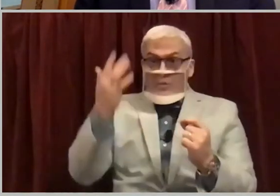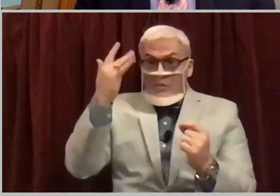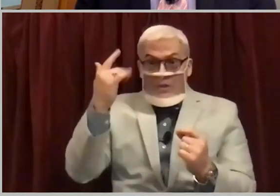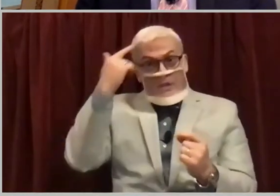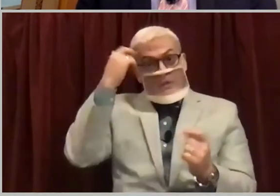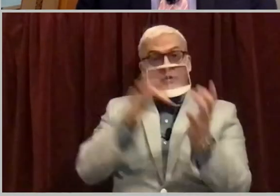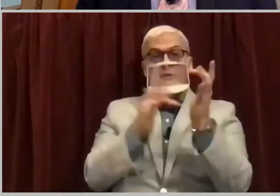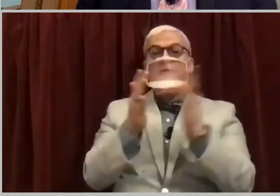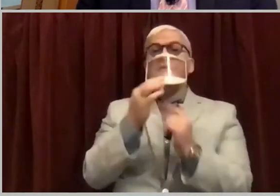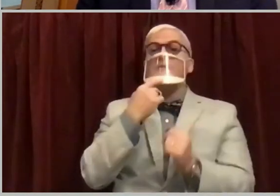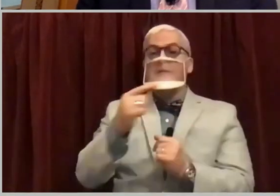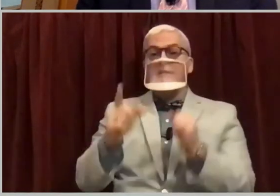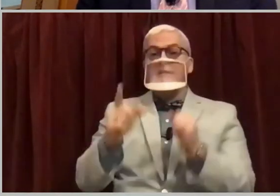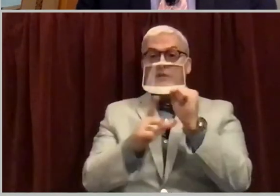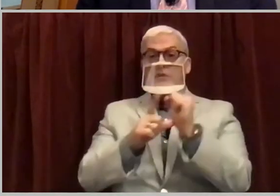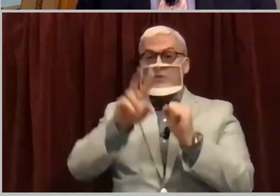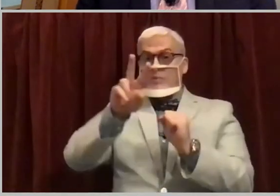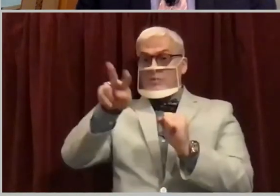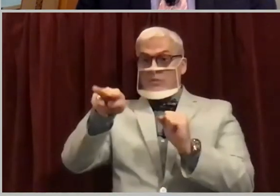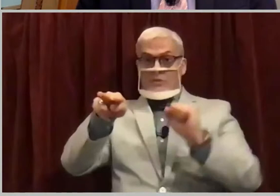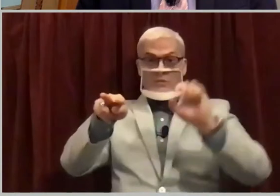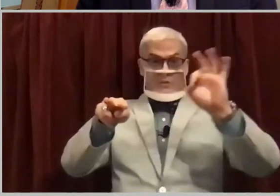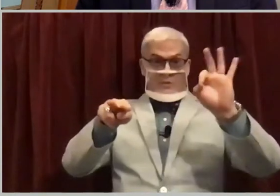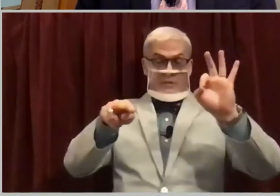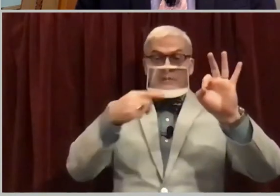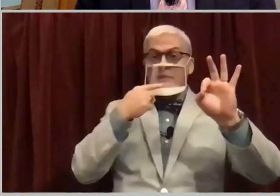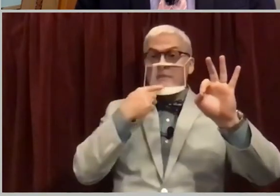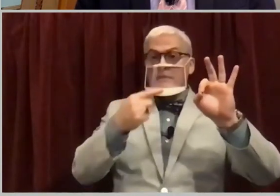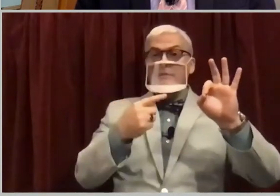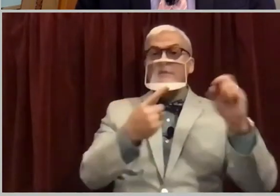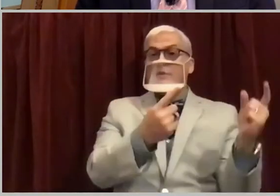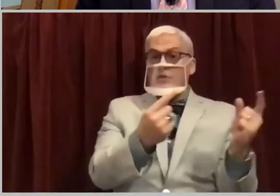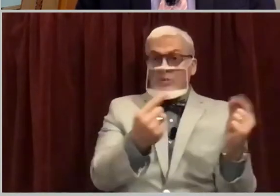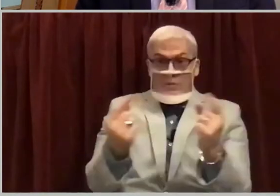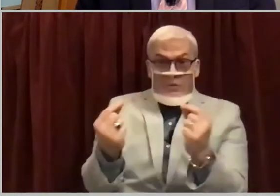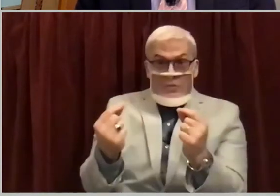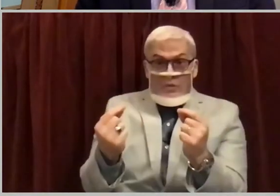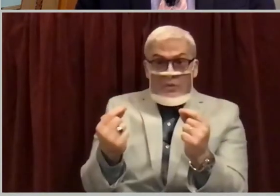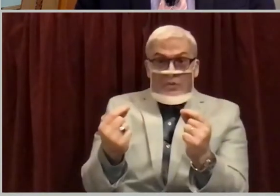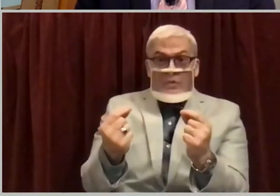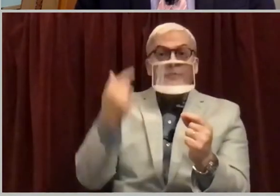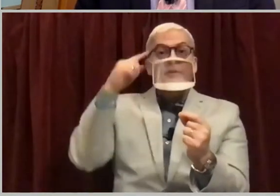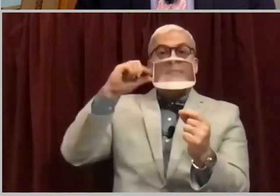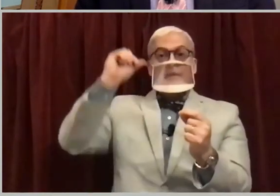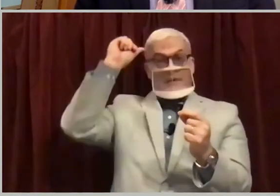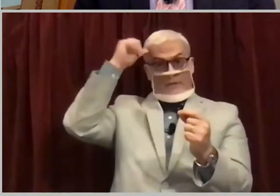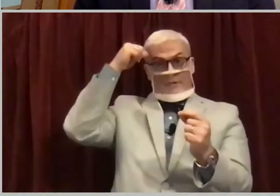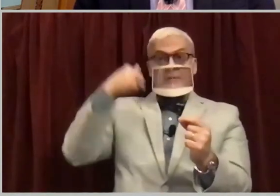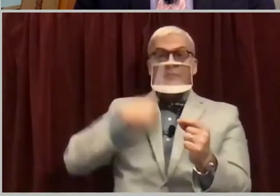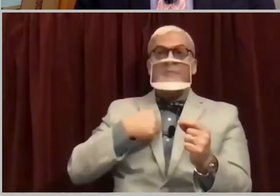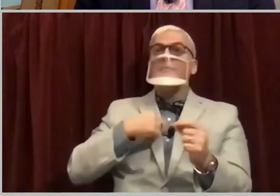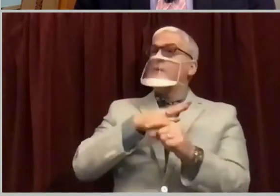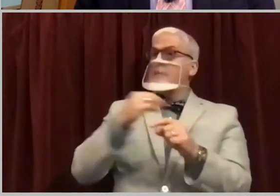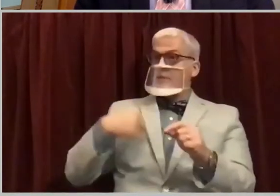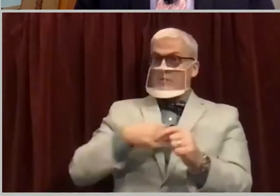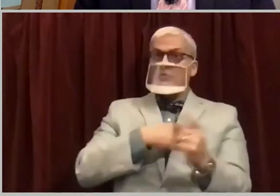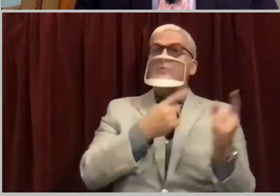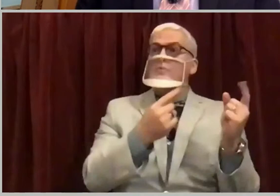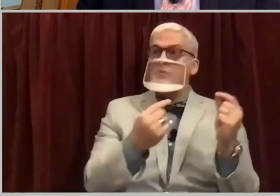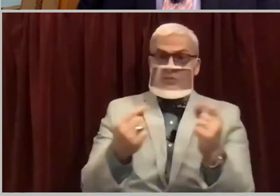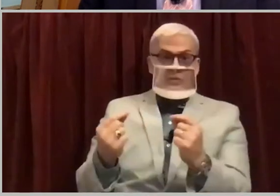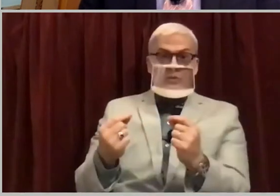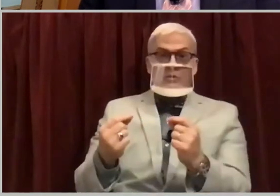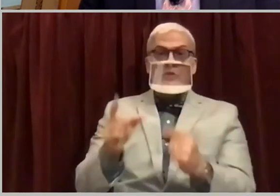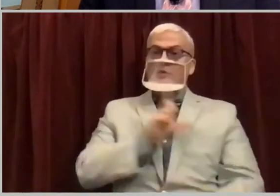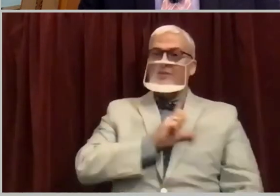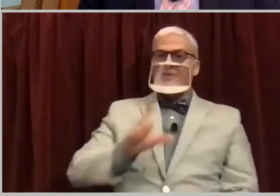see in Luke chapter 22, verse 19, where he says, "Do this in remembrance of me." And we do this. Take the Lord's